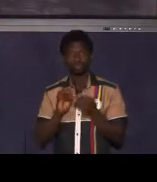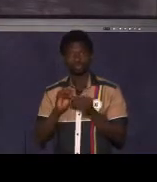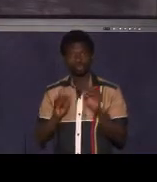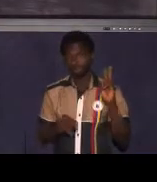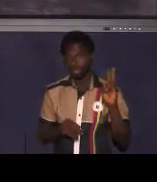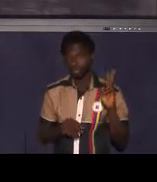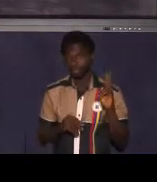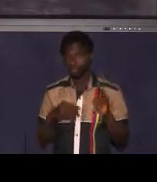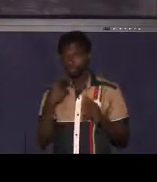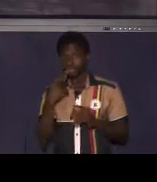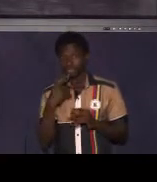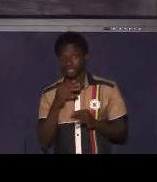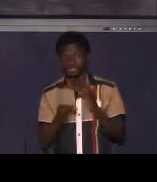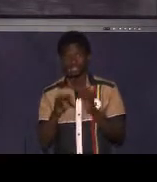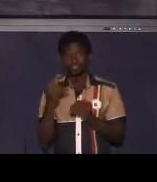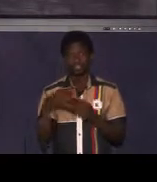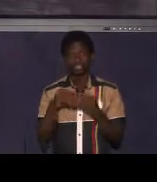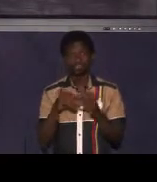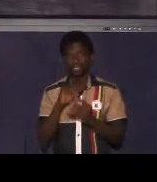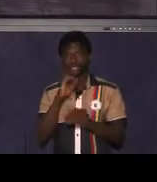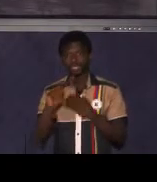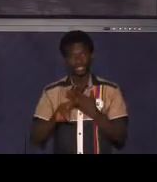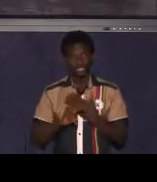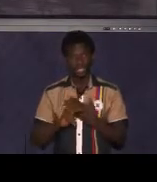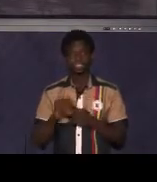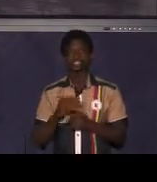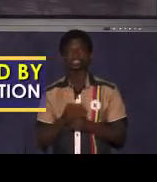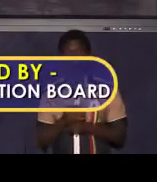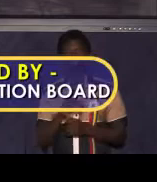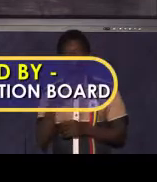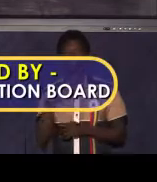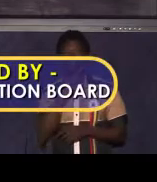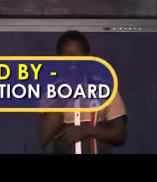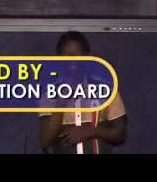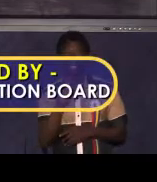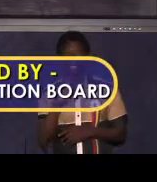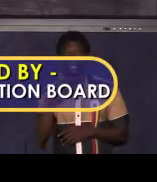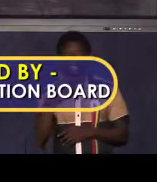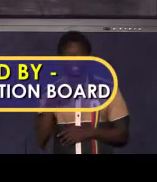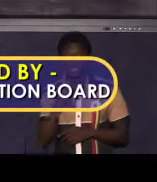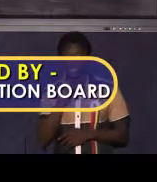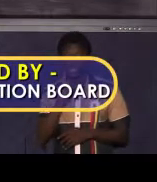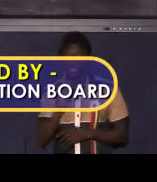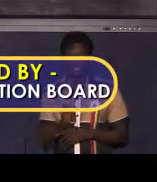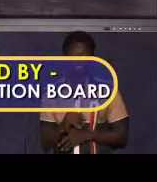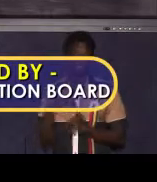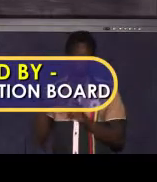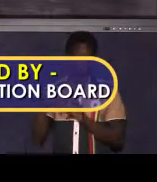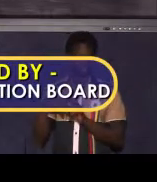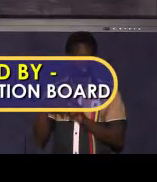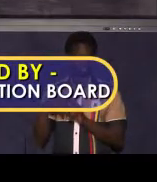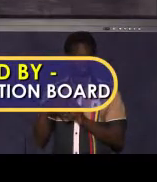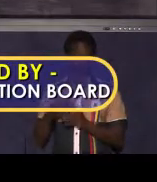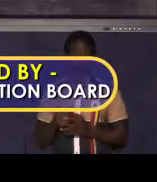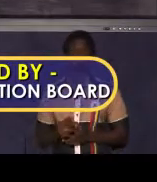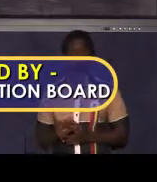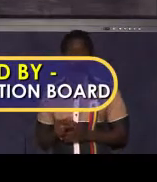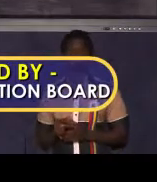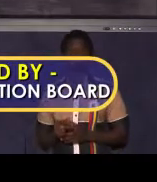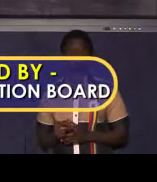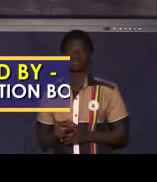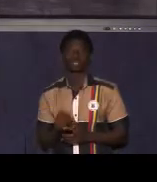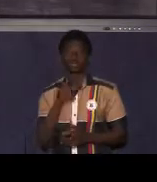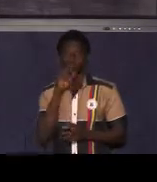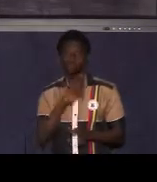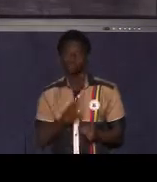That is rule number 2. It says, if the statement is negative, the question tag is affirmative